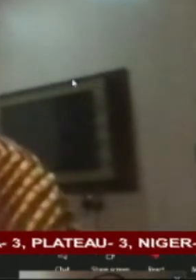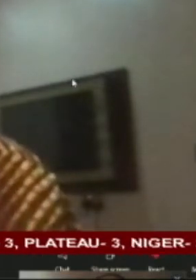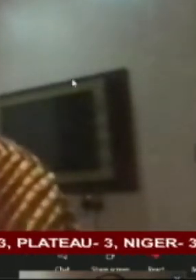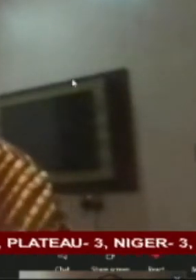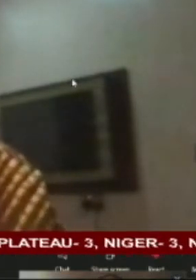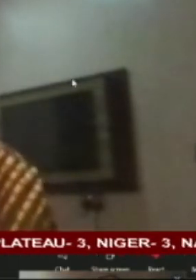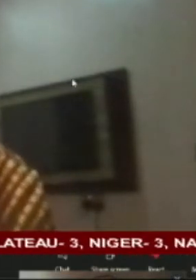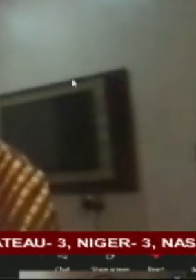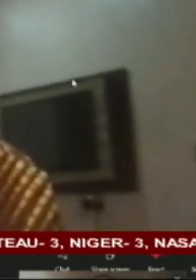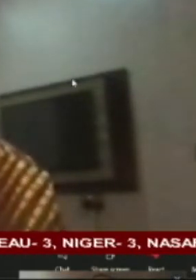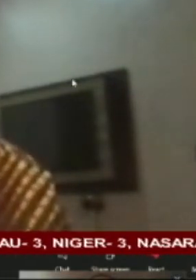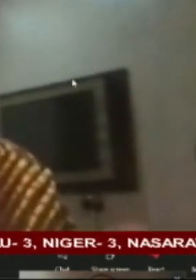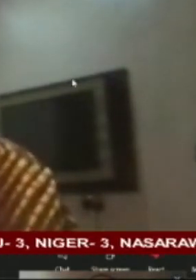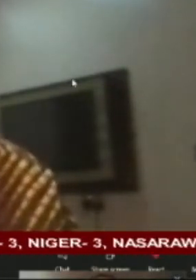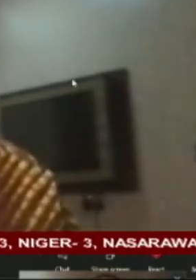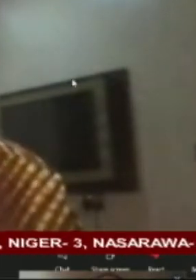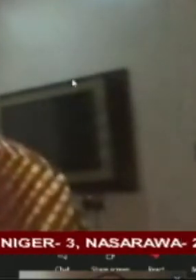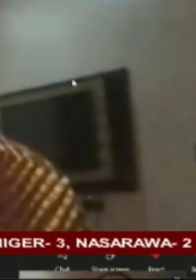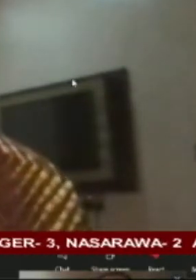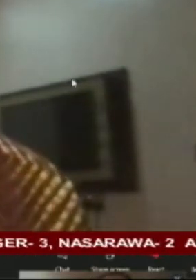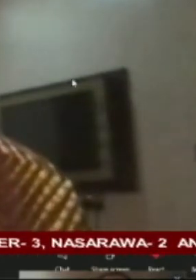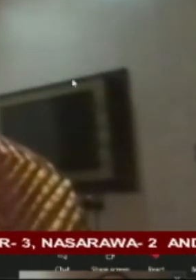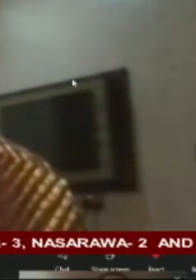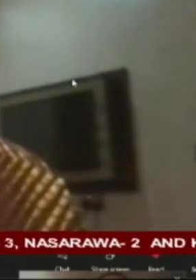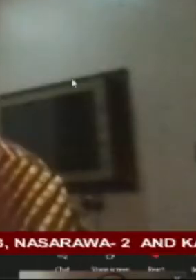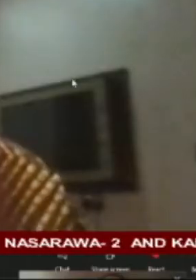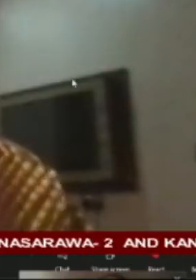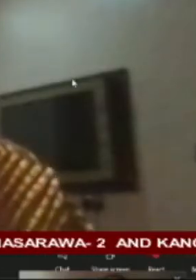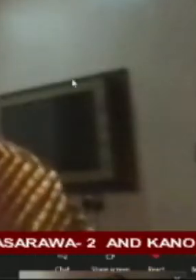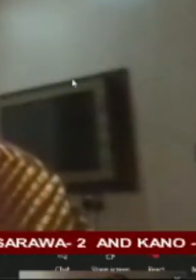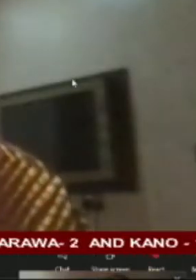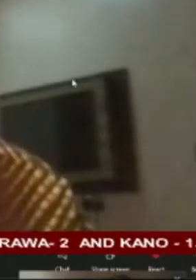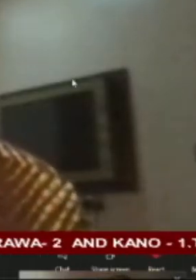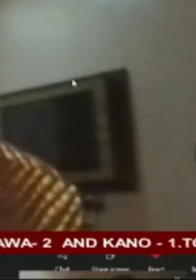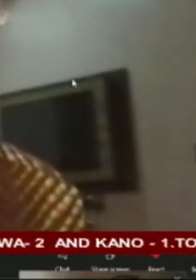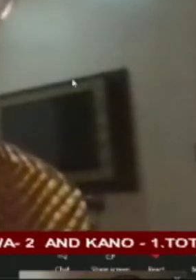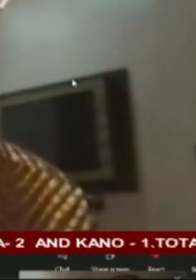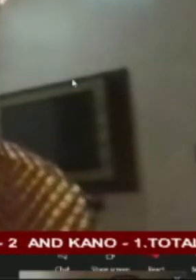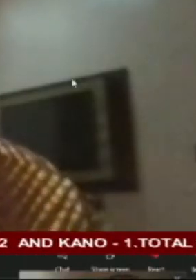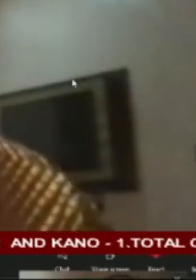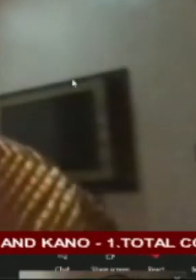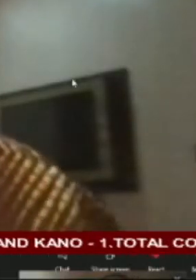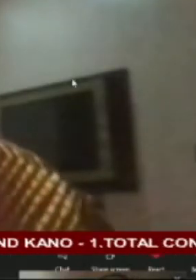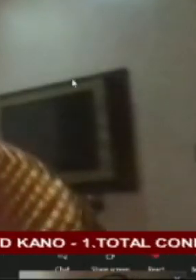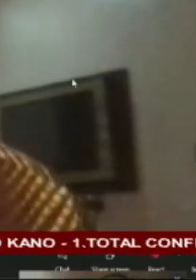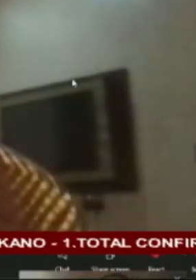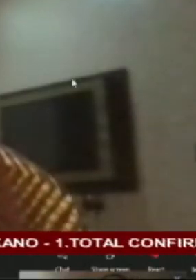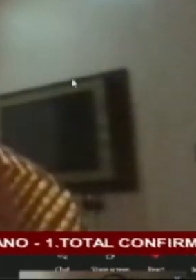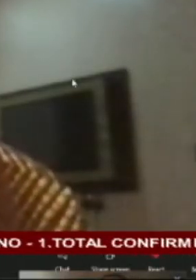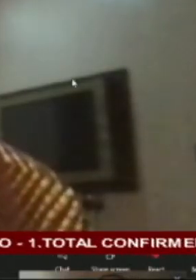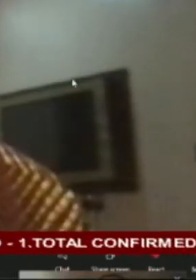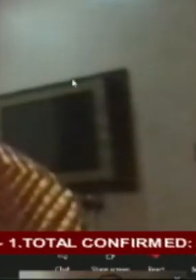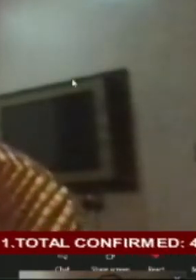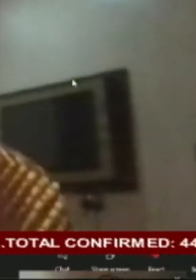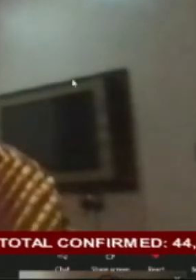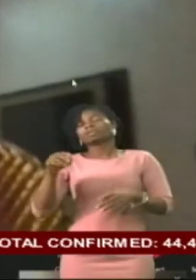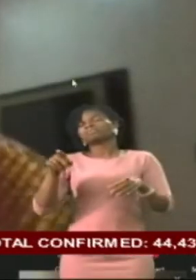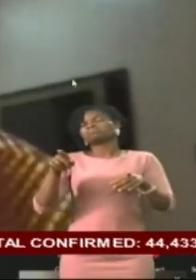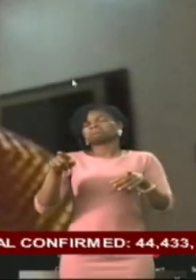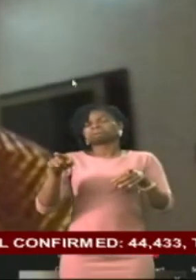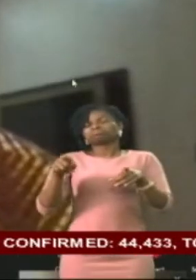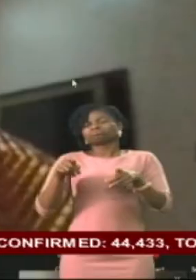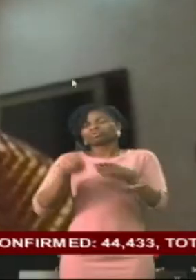where most fisheries in the Gulf of Guinea breed, and so it covers the entire west coast all the way down to Angola and